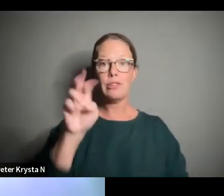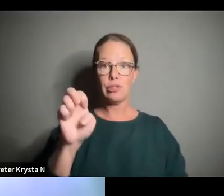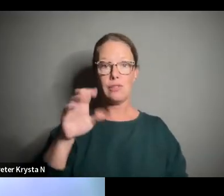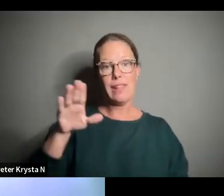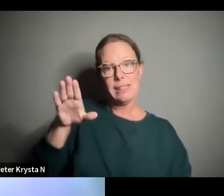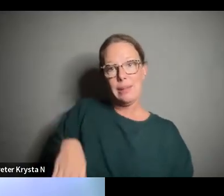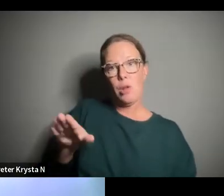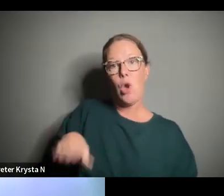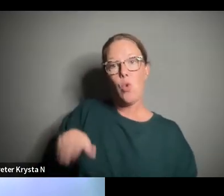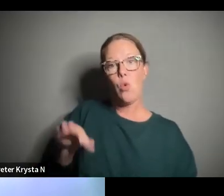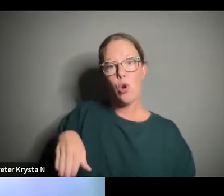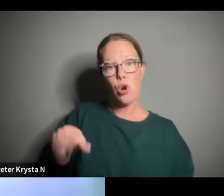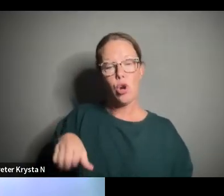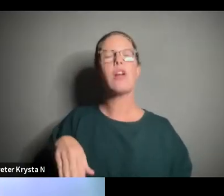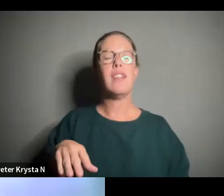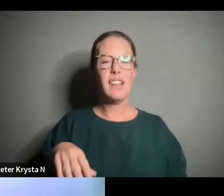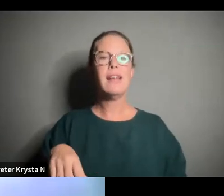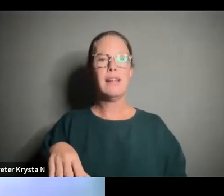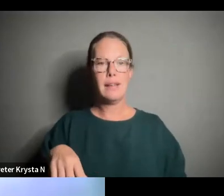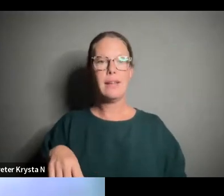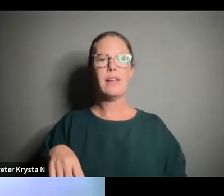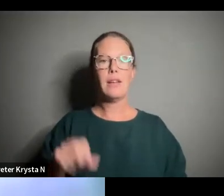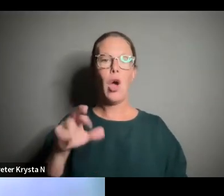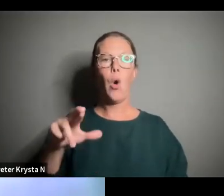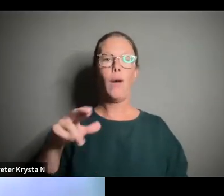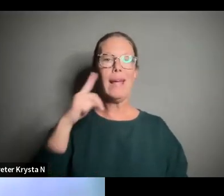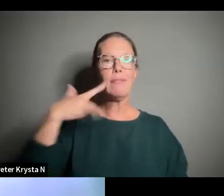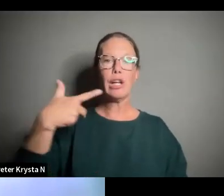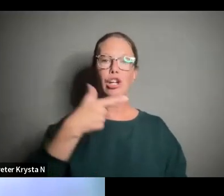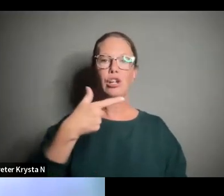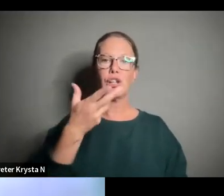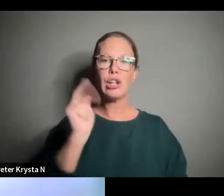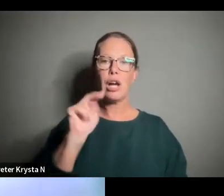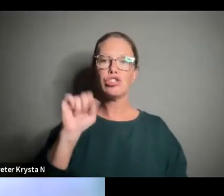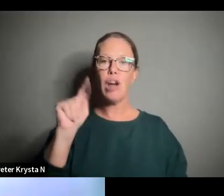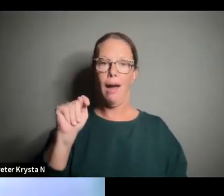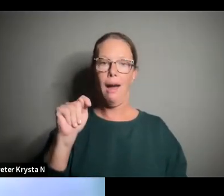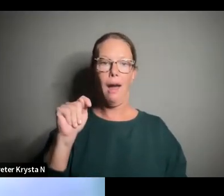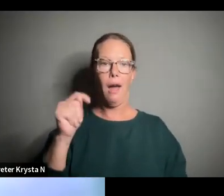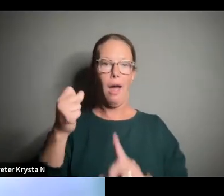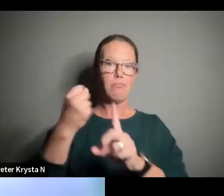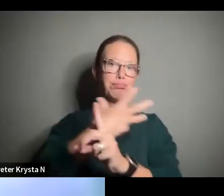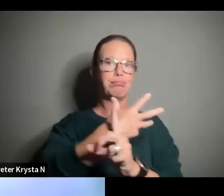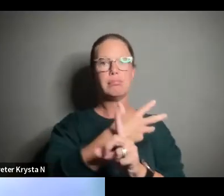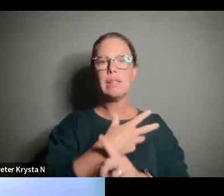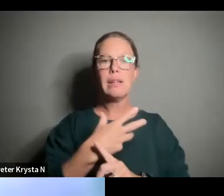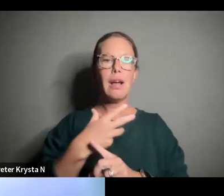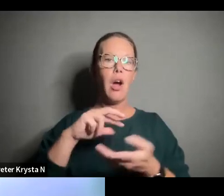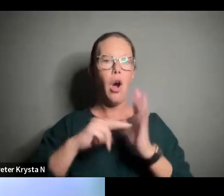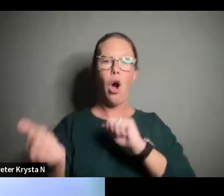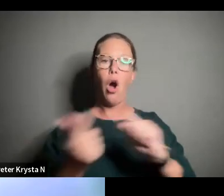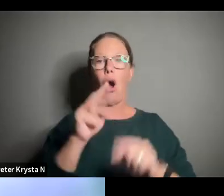neuron injury. Or you heard me talk about if I have a gunshot wound to my neck where I blow away all my motor neurons that control